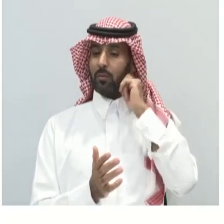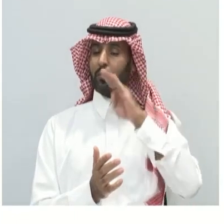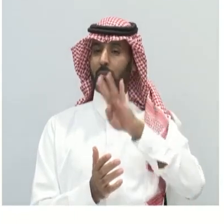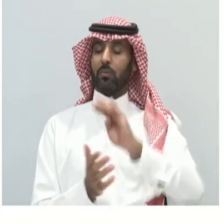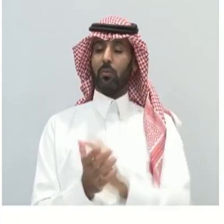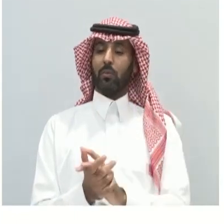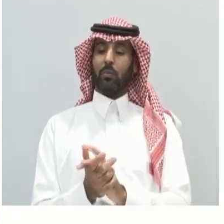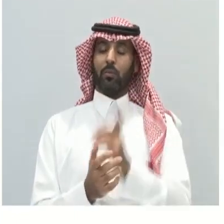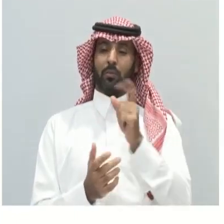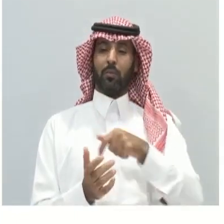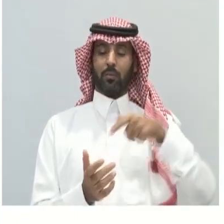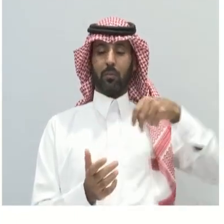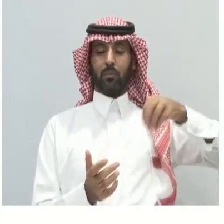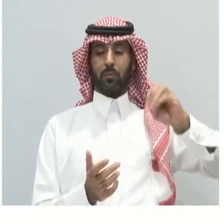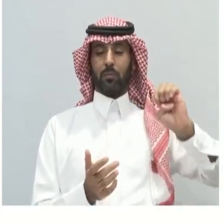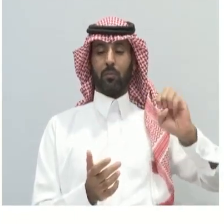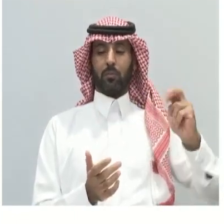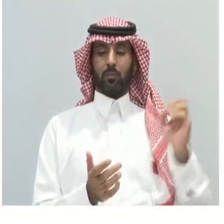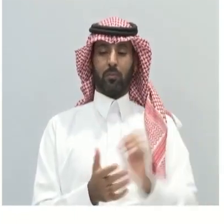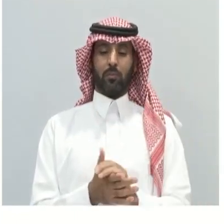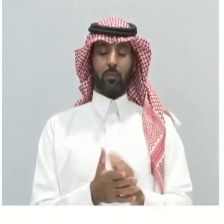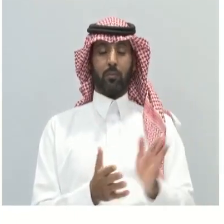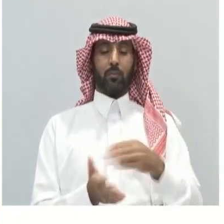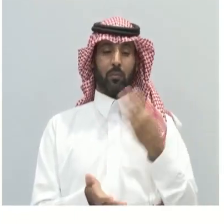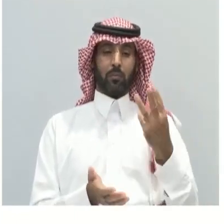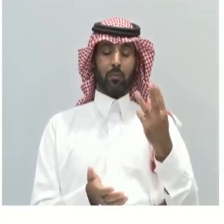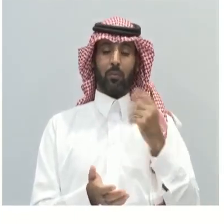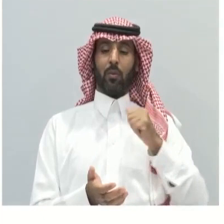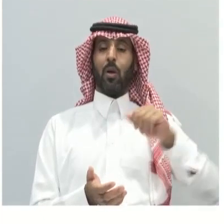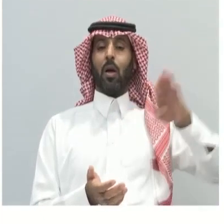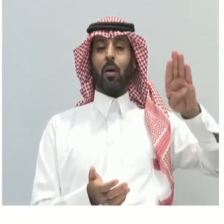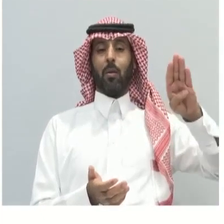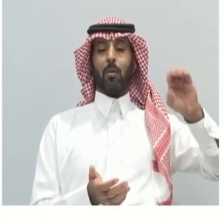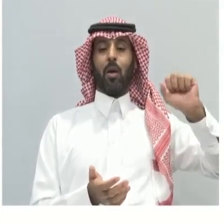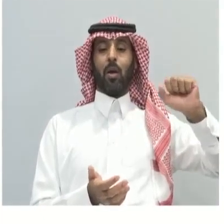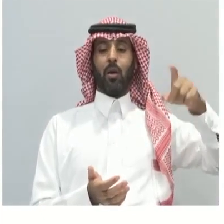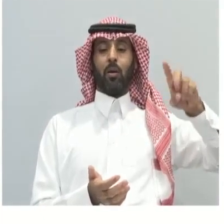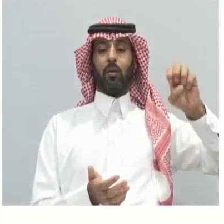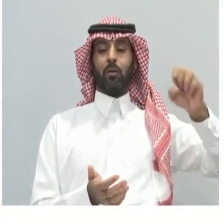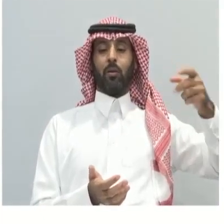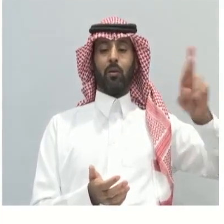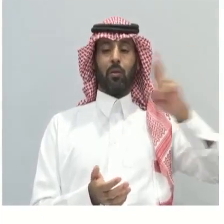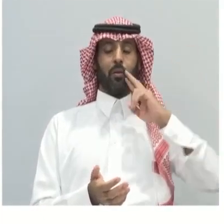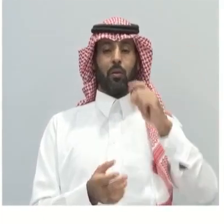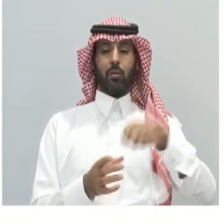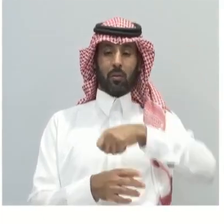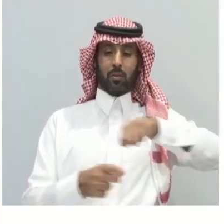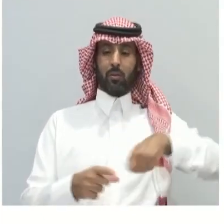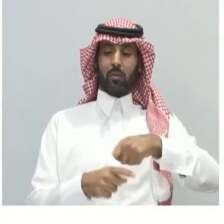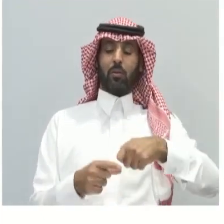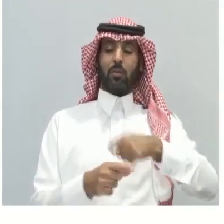object. The poem is the direct object. Number three, Badr cooked us dinner. Badr cooked